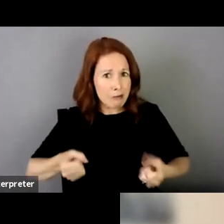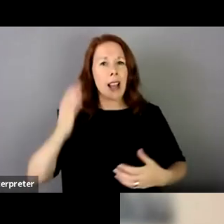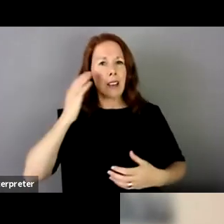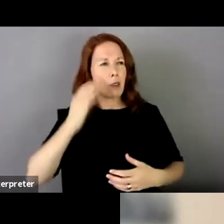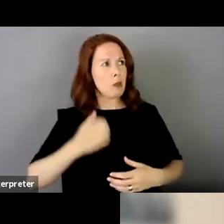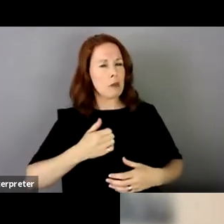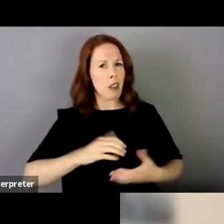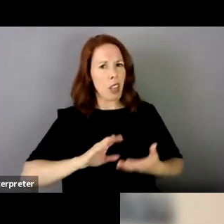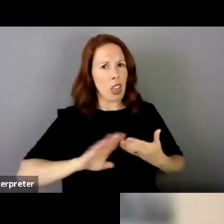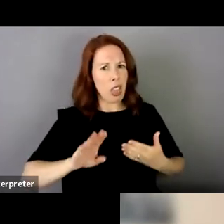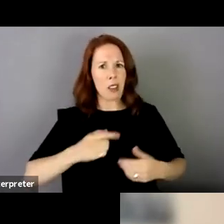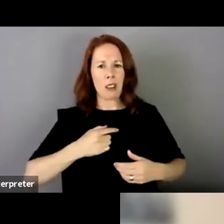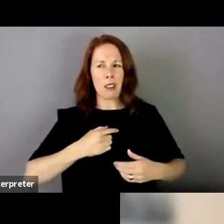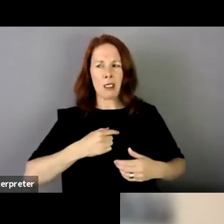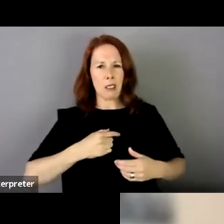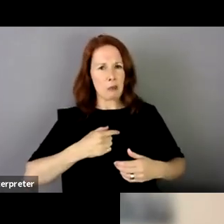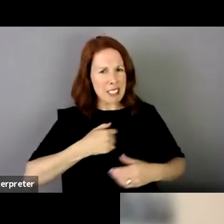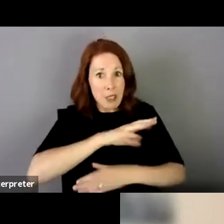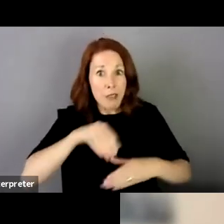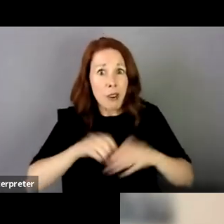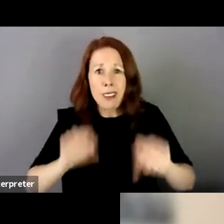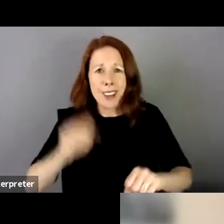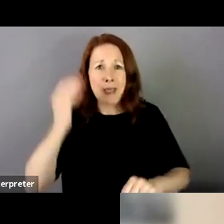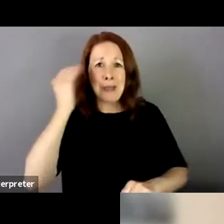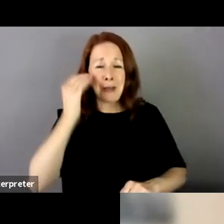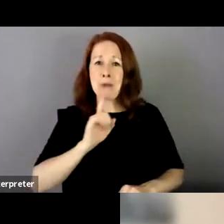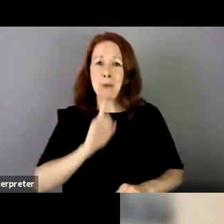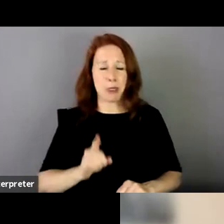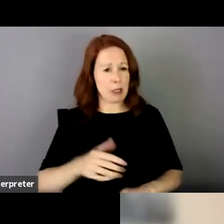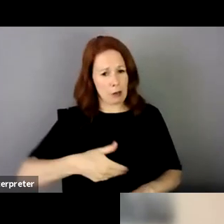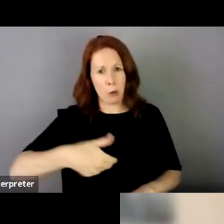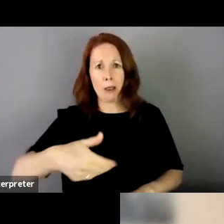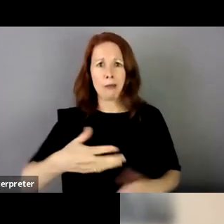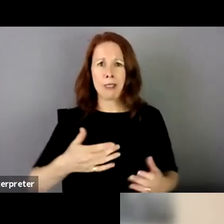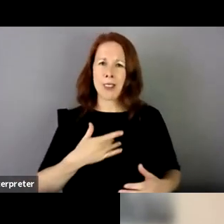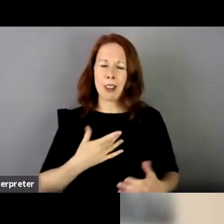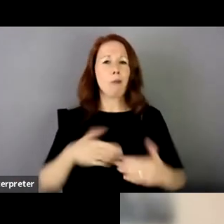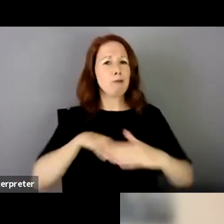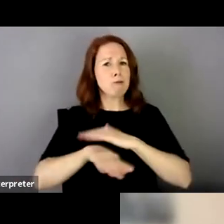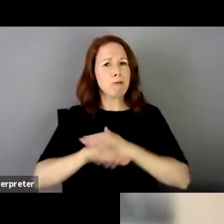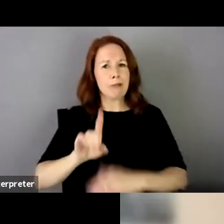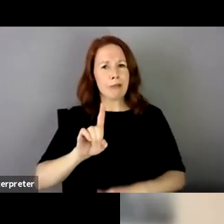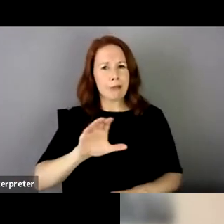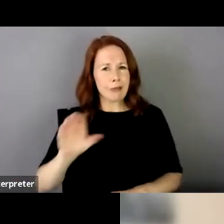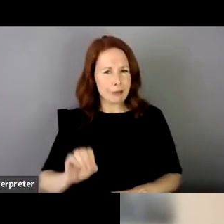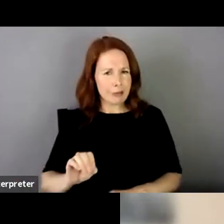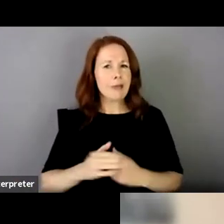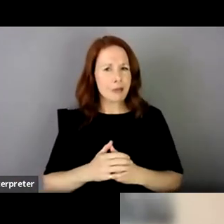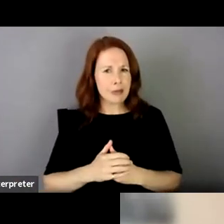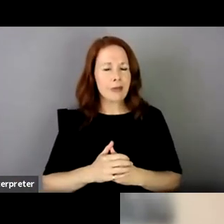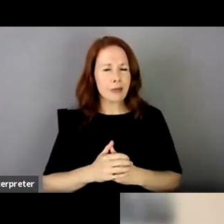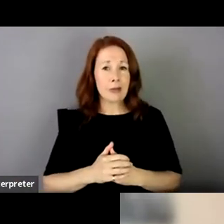and I've actually been welcomed in a really clear way. And I think that a lot of people